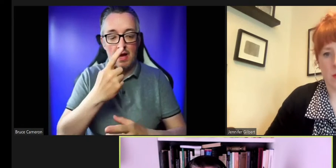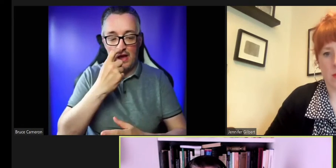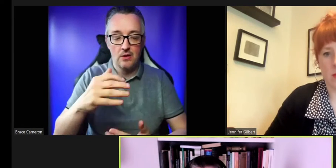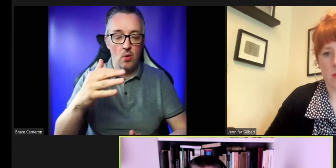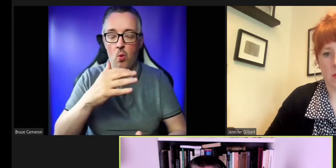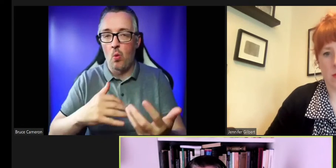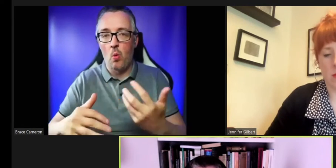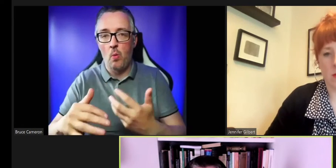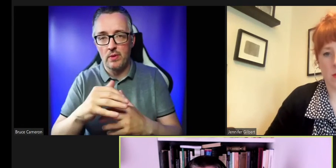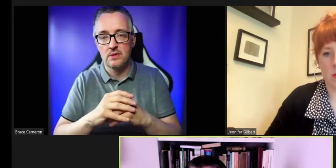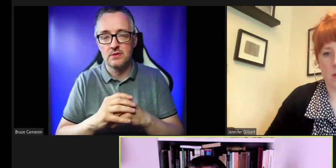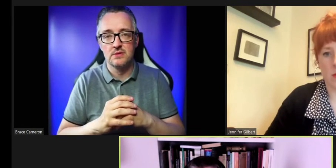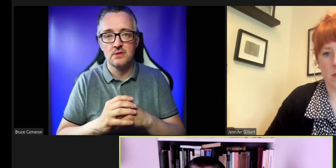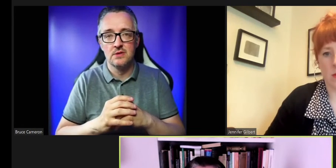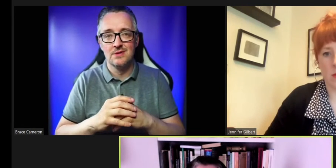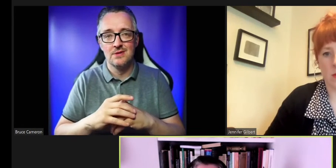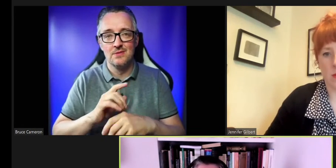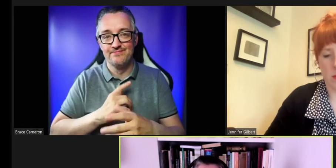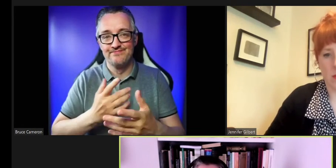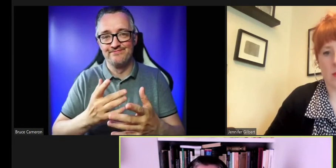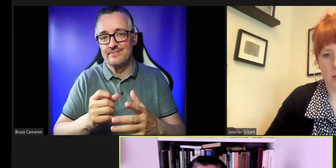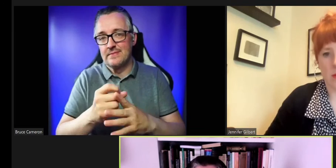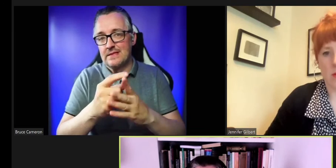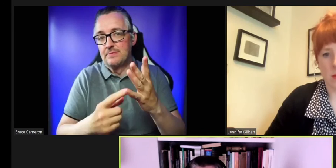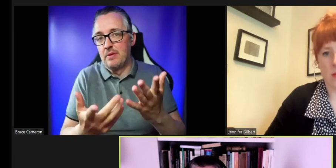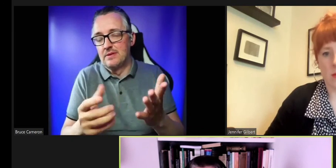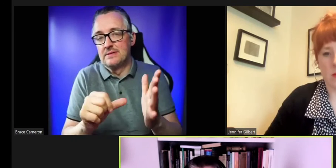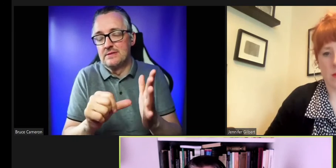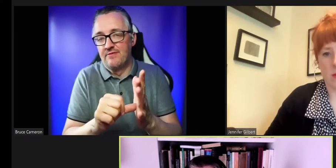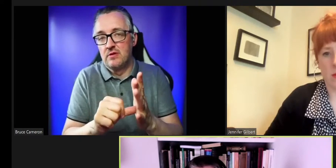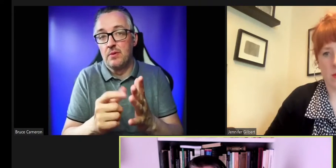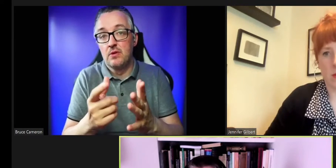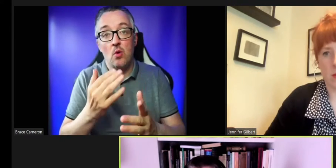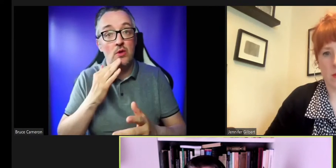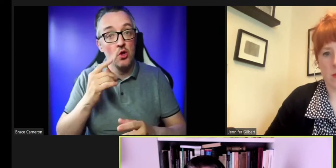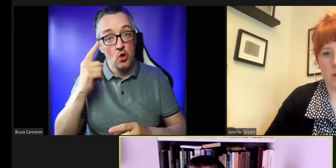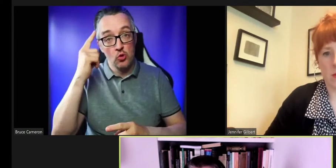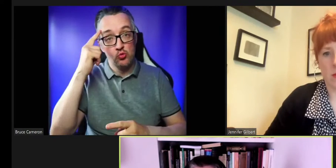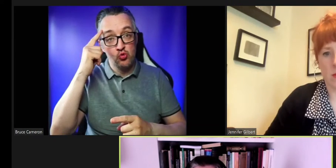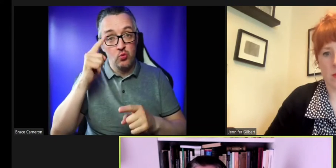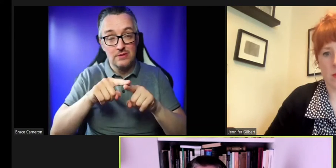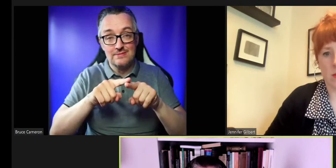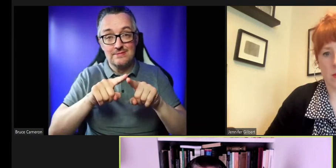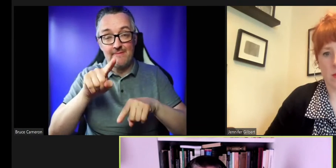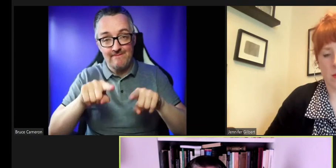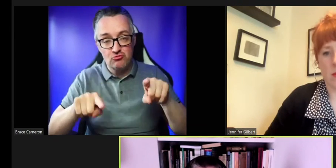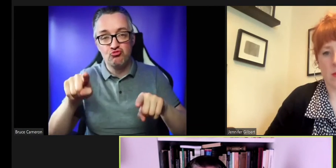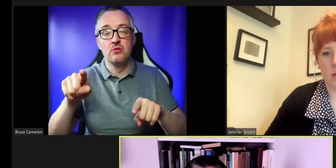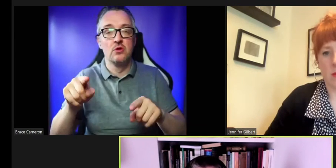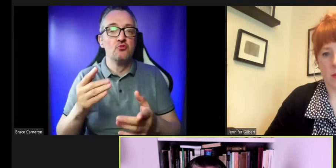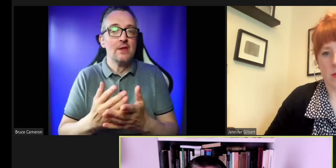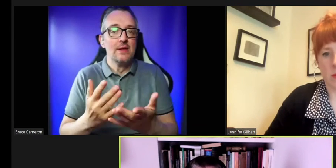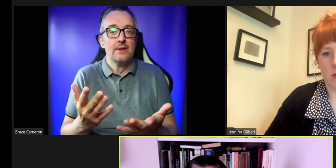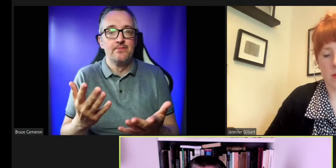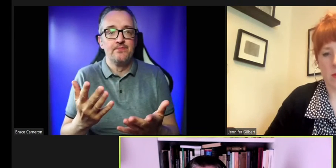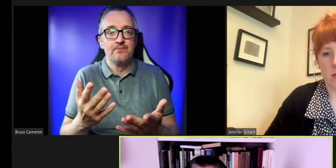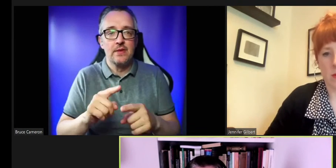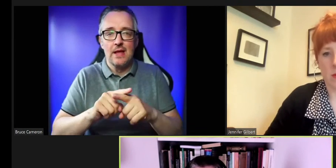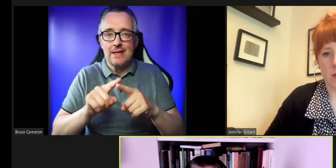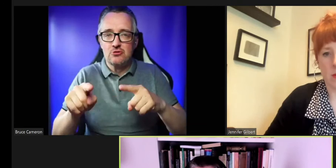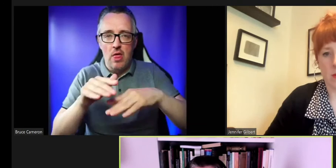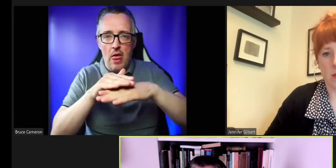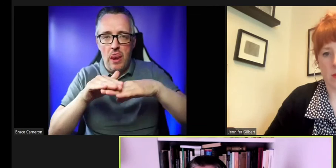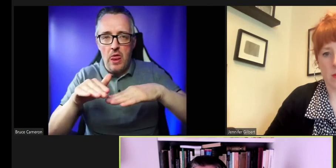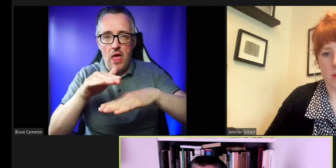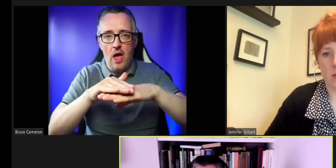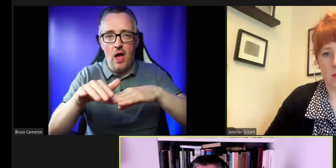with disability anyway. But when it's a kind of a neurodivergence, you've got that extra layer, as you do with